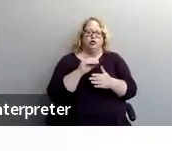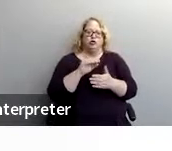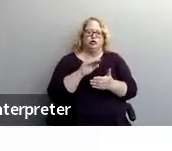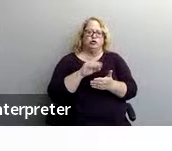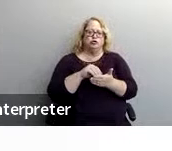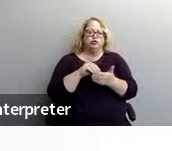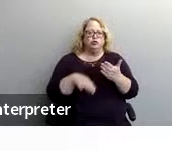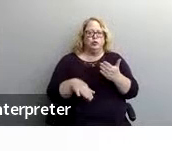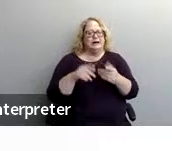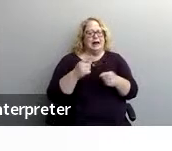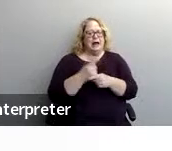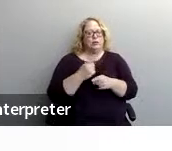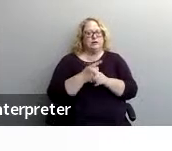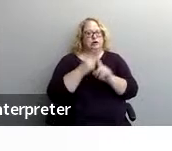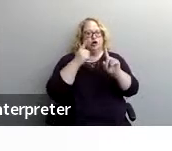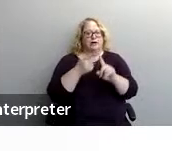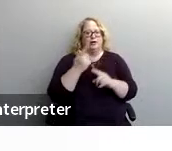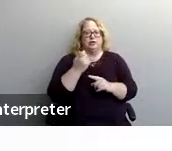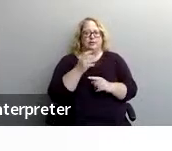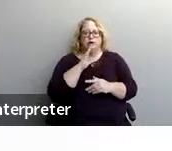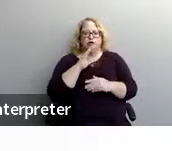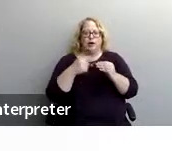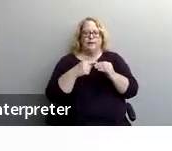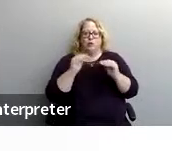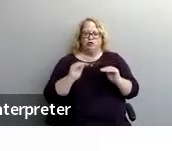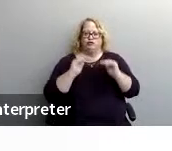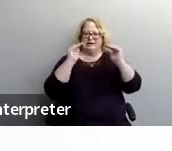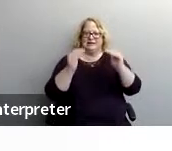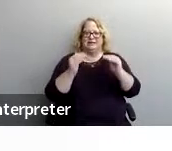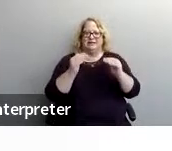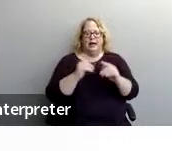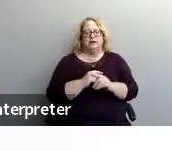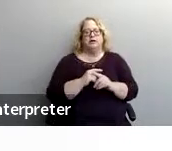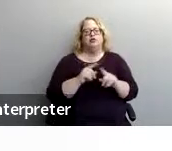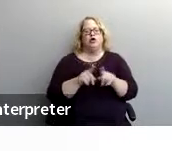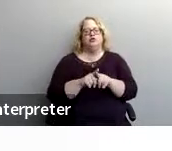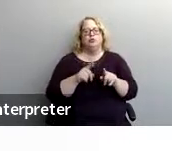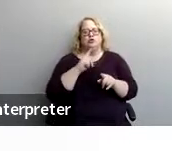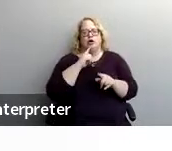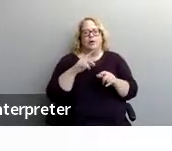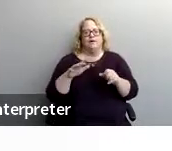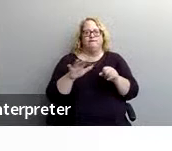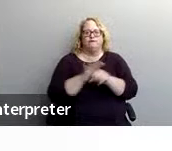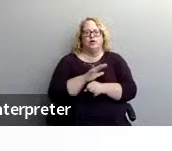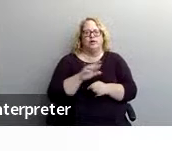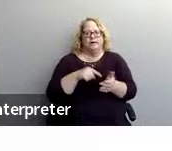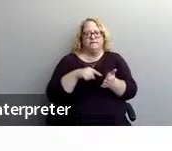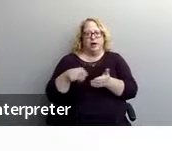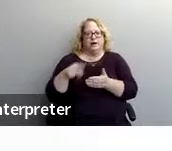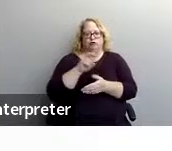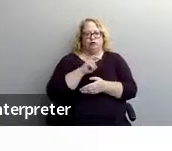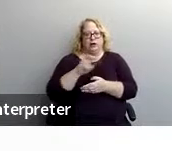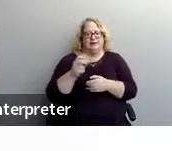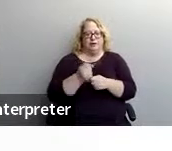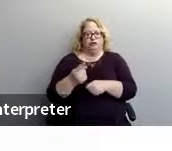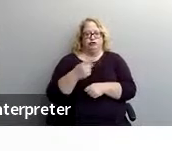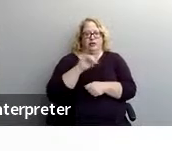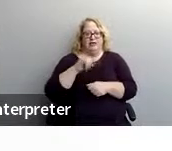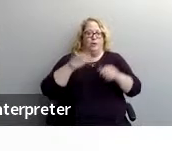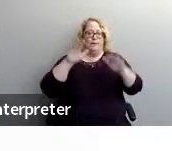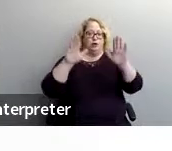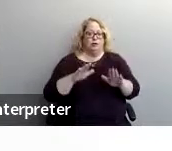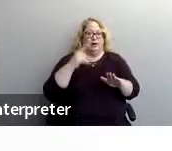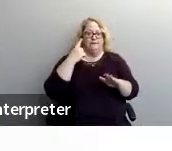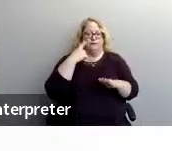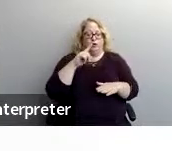target. There's a little talk on maybe raising that. They haven't raised it in a few years. They're also talking about fully funding transportation again for next year, which would be great for the district